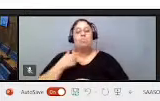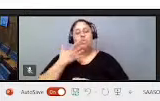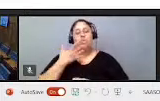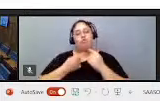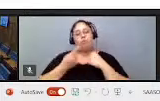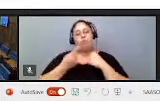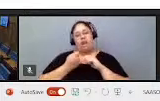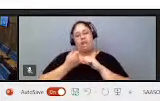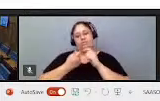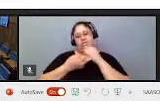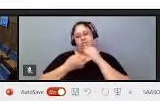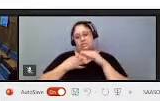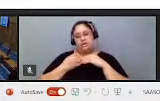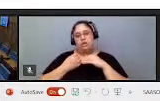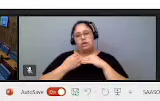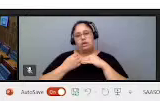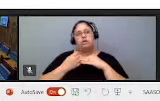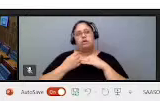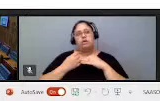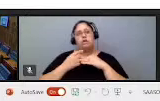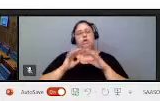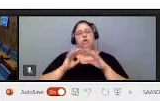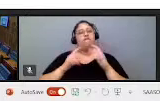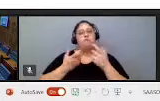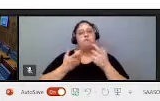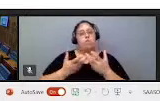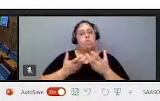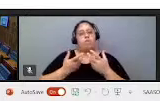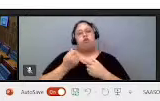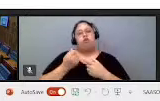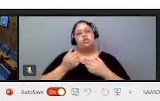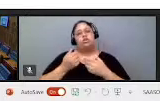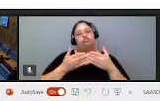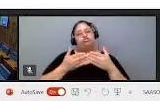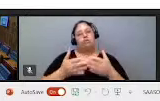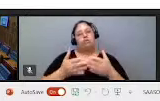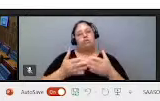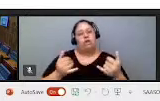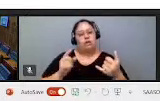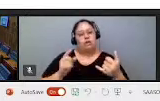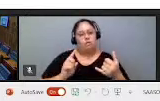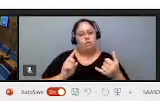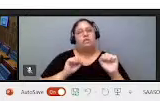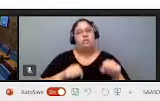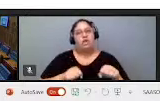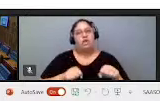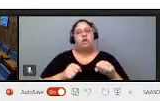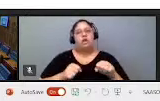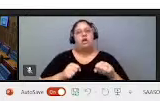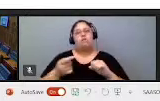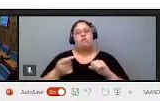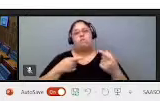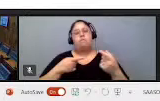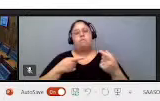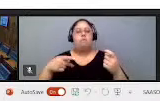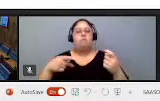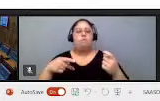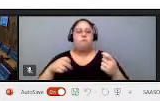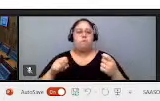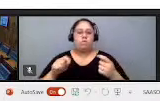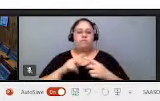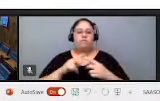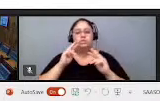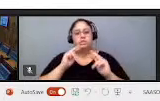reasoning is for that and also what it's costing The Shipping Lines to actually cool ports um if we look at the